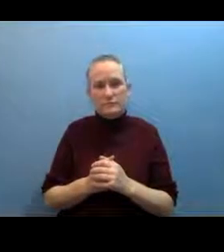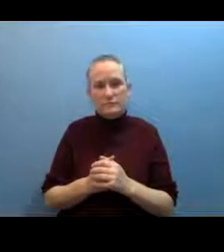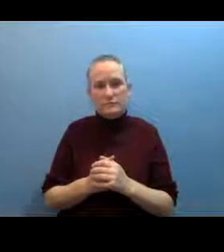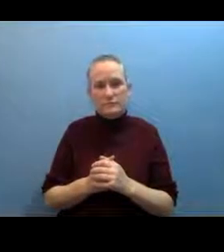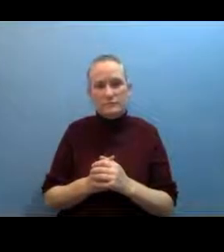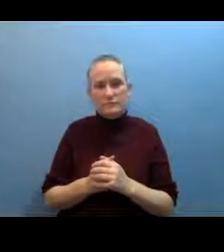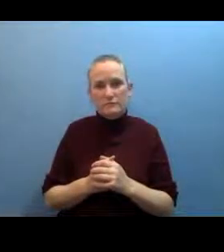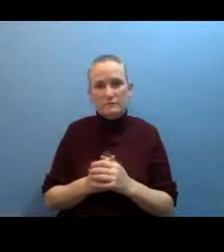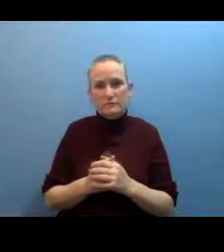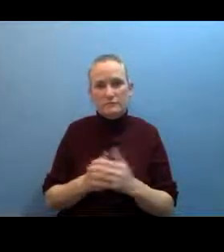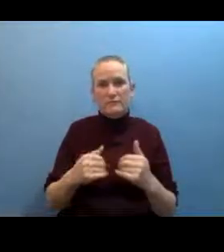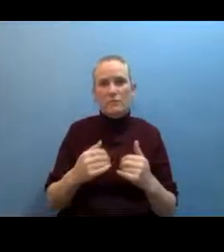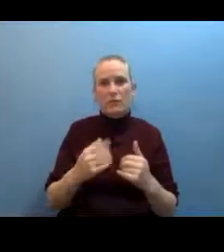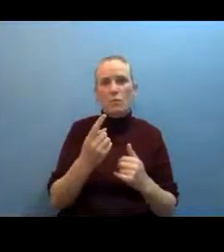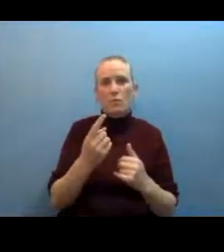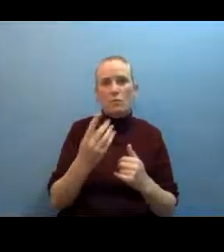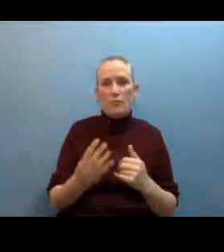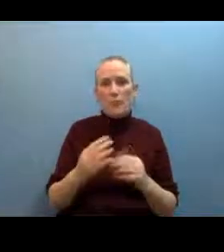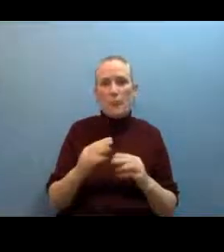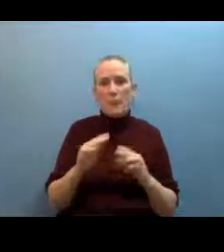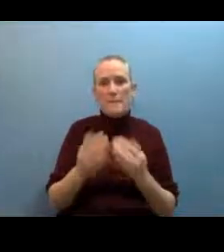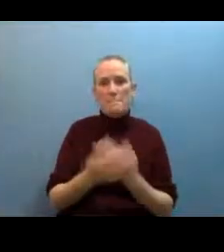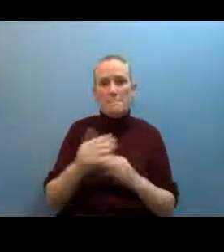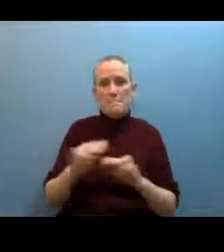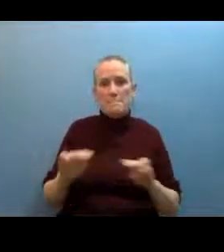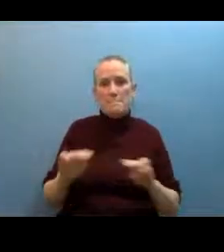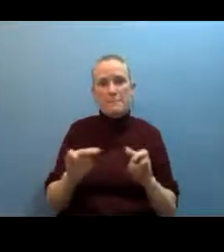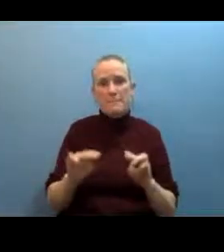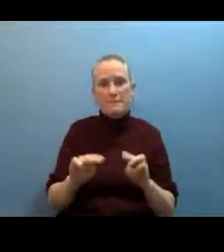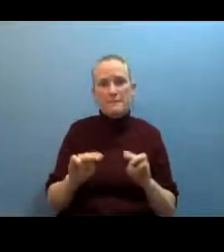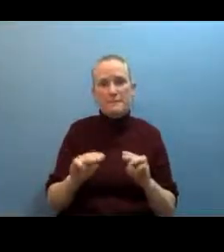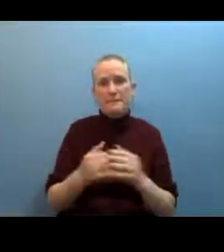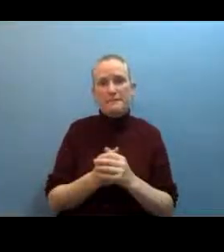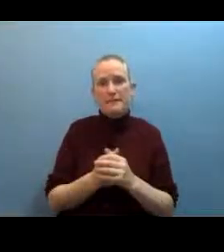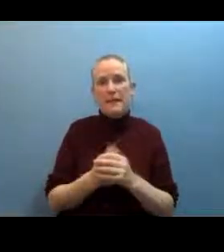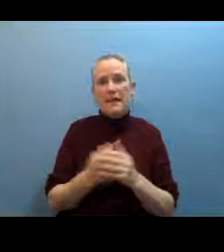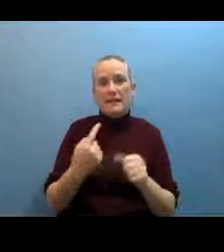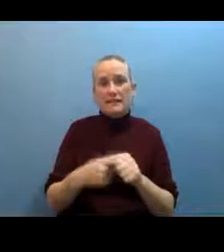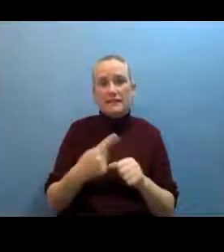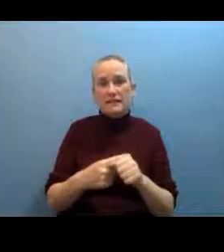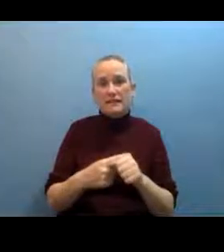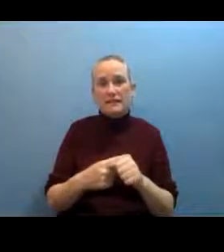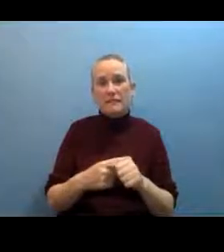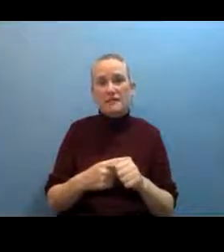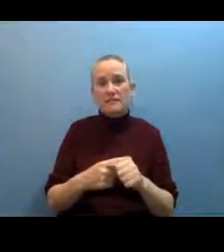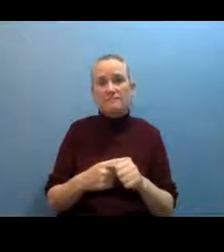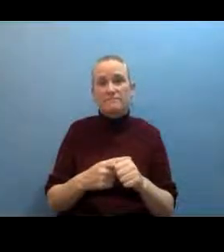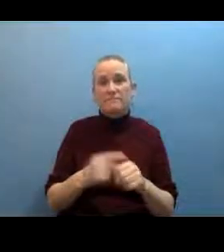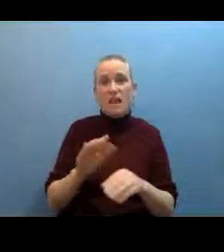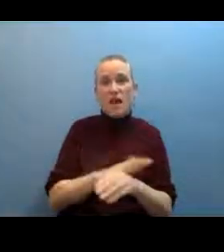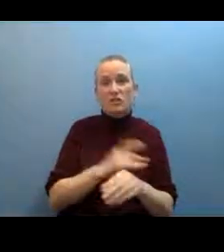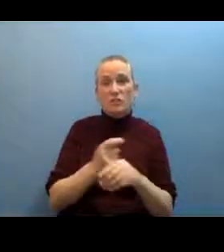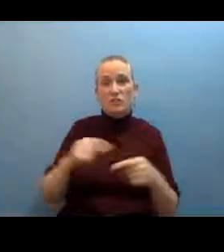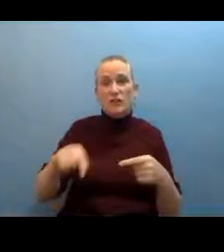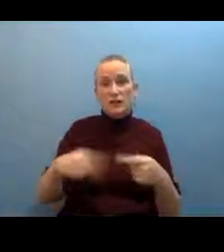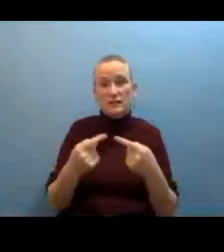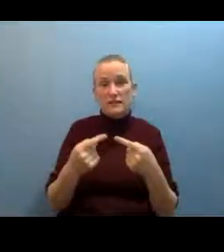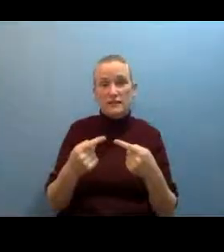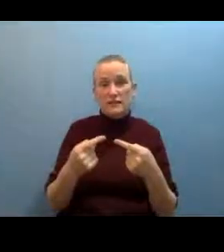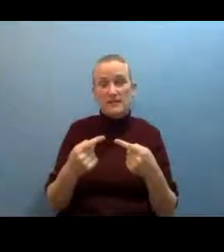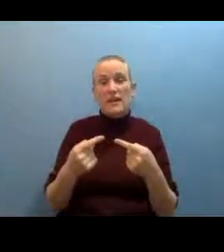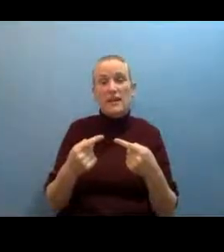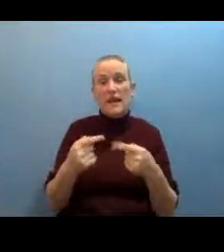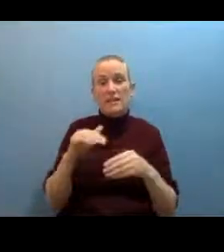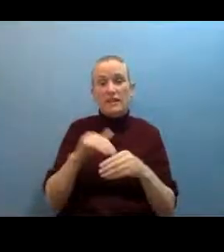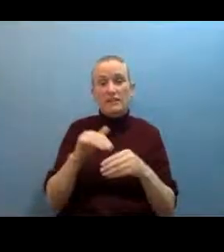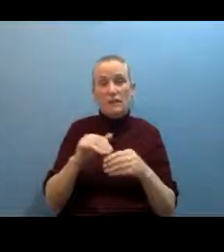then we've got a quarter of young people dealing with, so again, a long-term challenge that they might have, but that it's actually impacted by COVID.